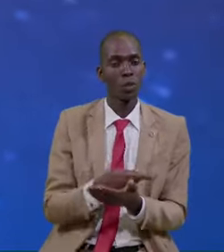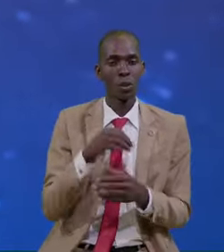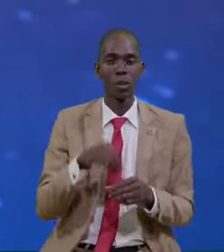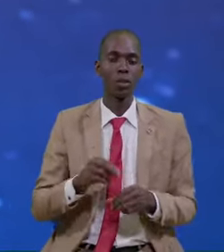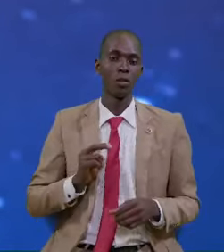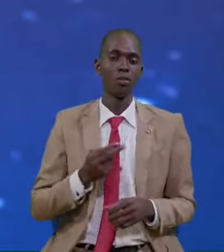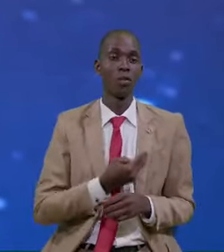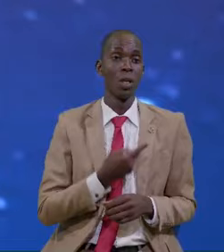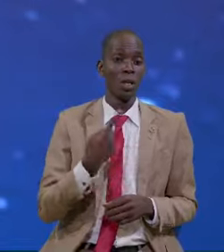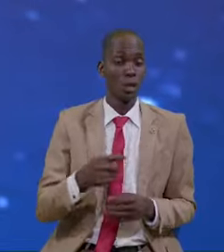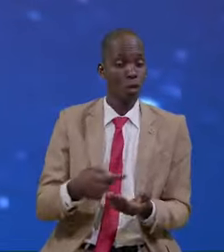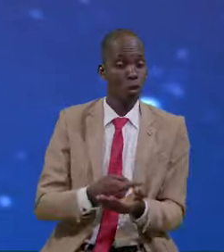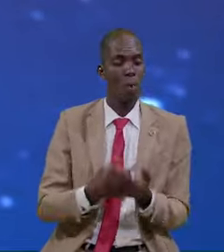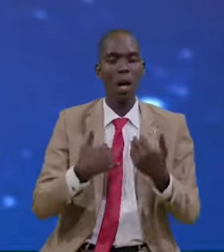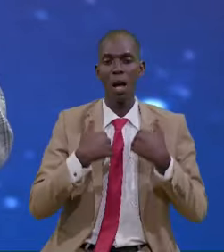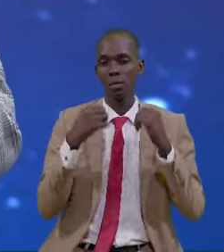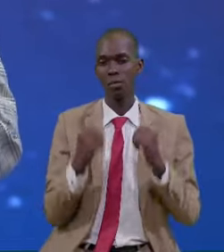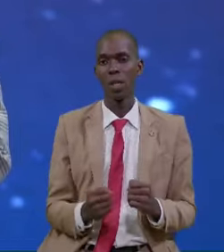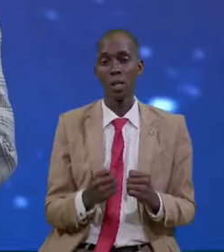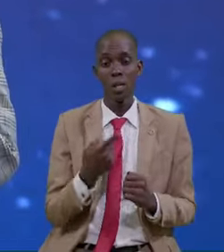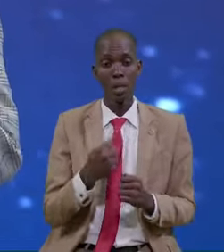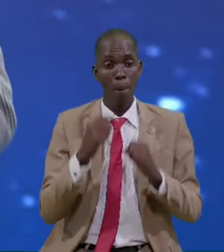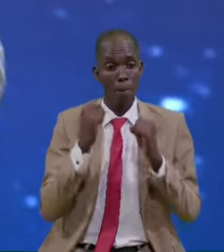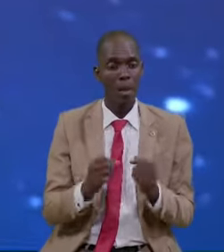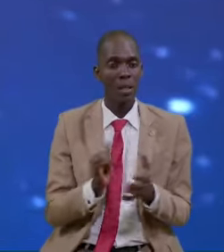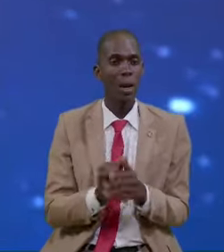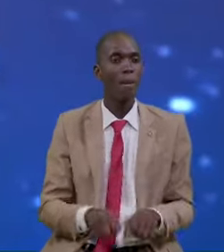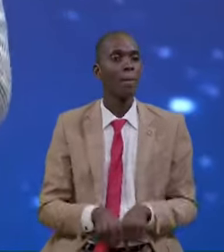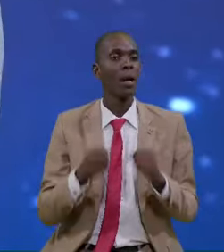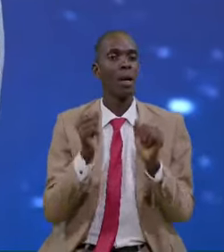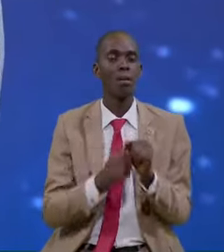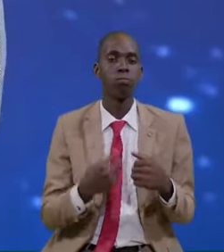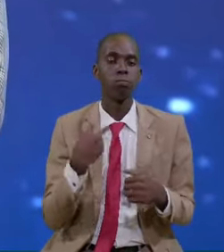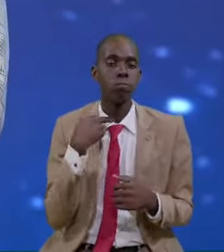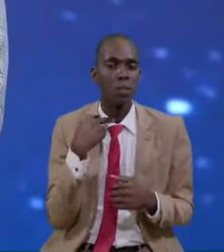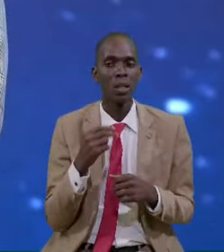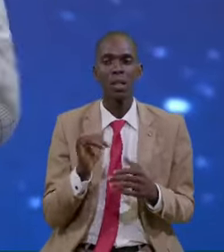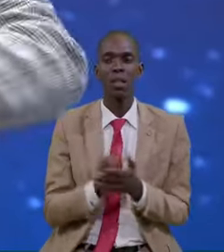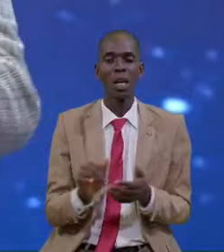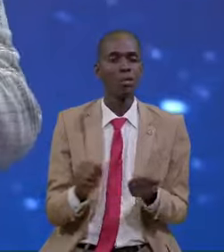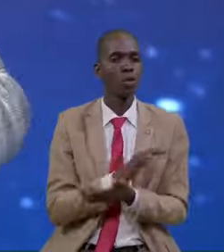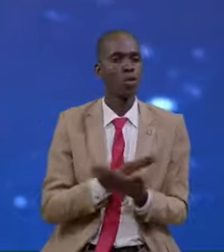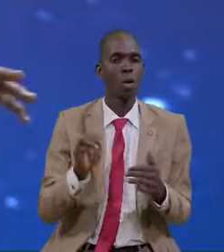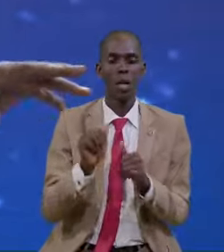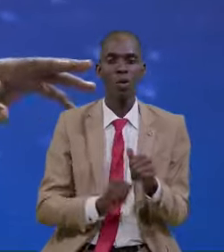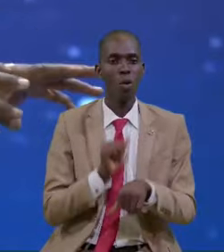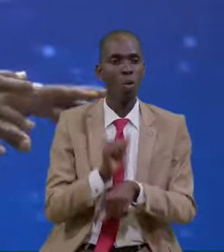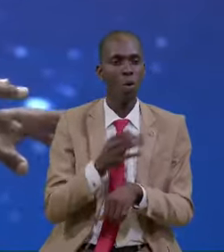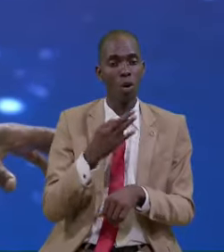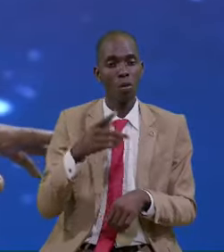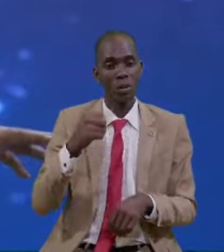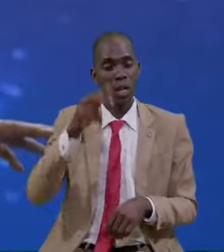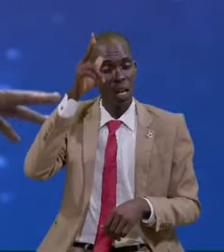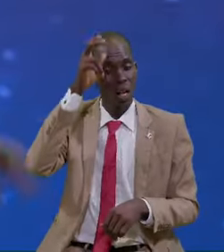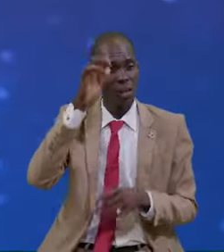has power. The power that breaks every yoke, that destroys all the works of the devil, that turns